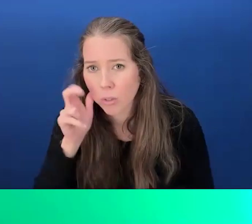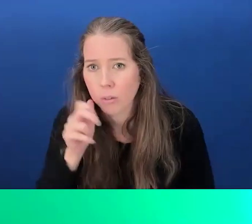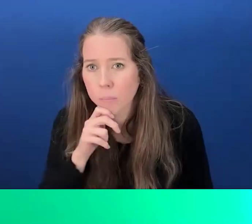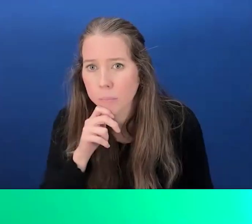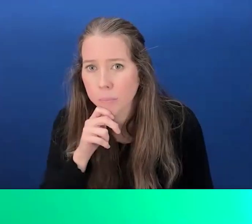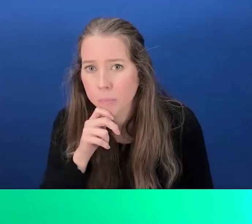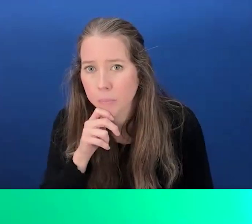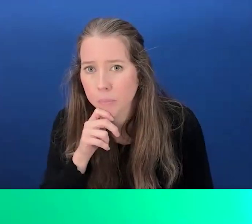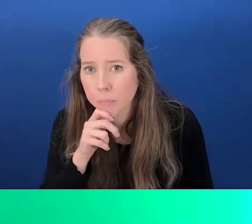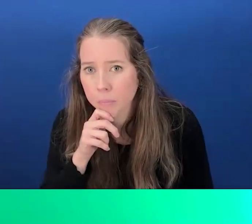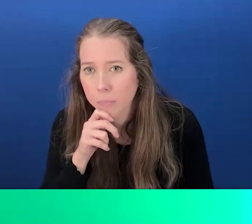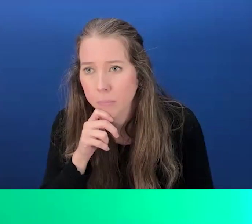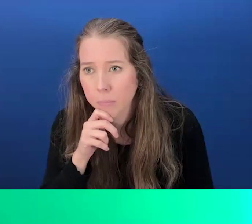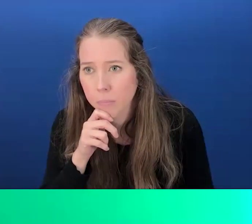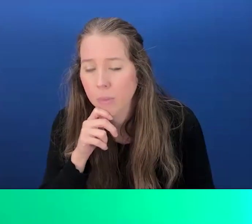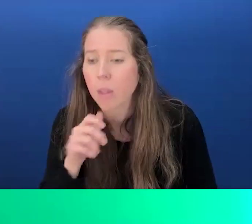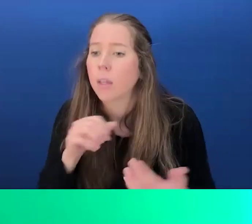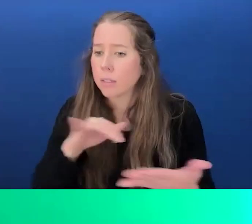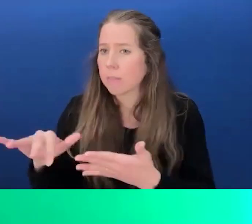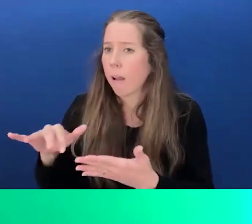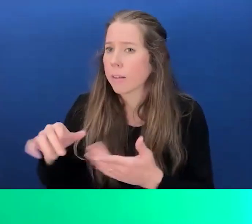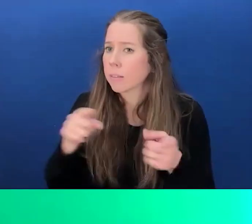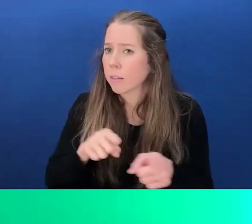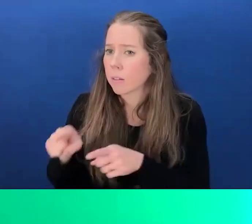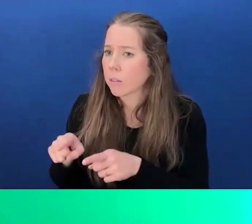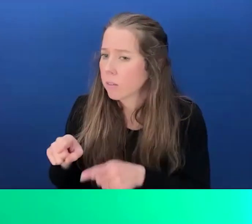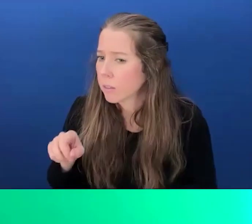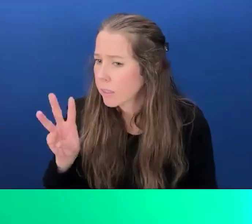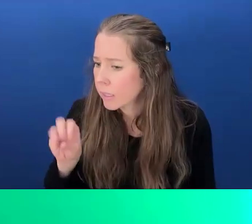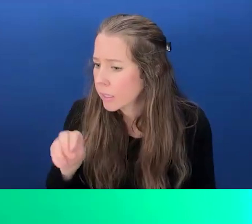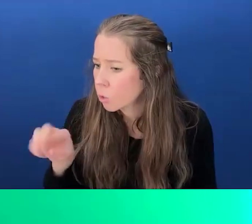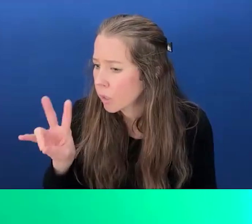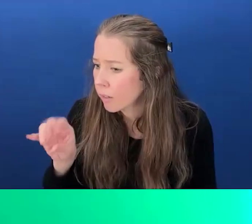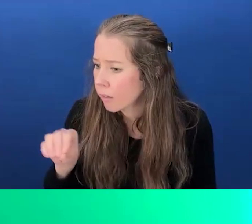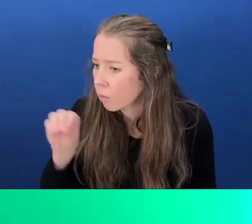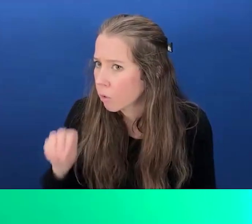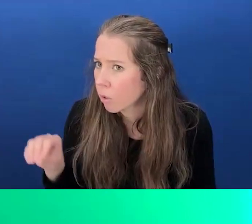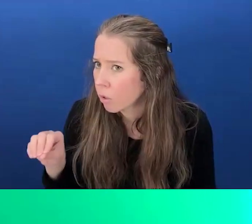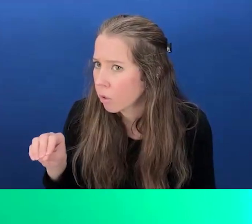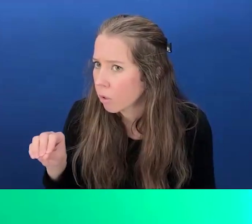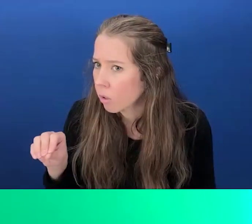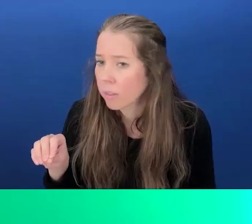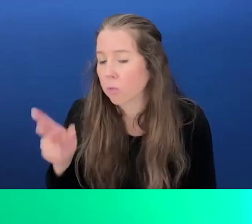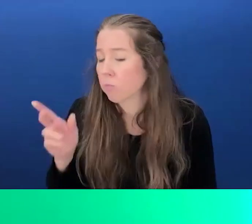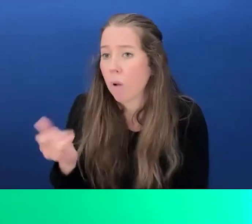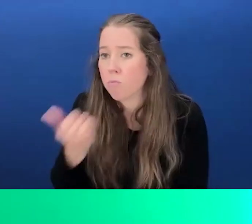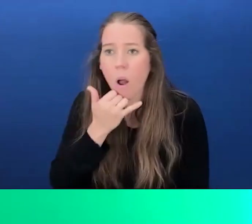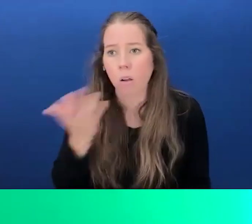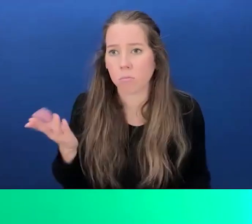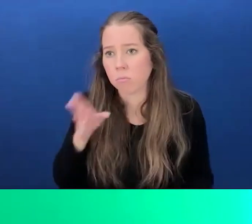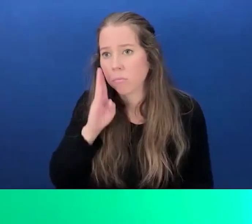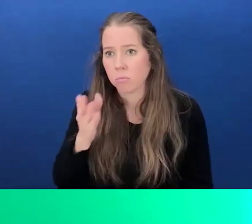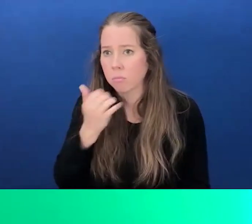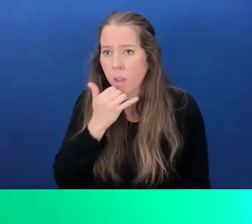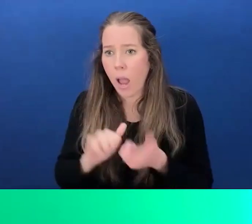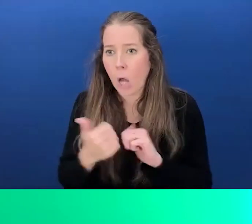studies have been done, though I've said this before. 60 to 70% of the internet is flat out wrong. Mm-hmm. How do we